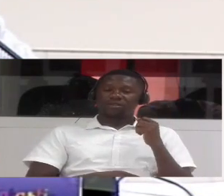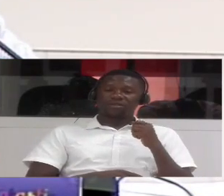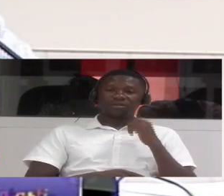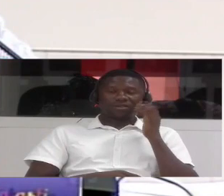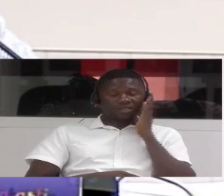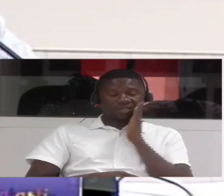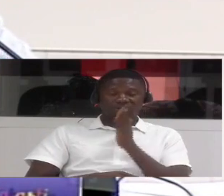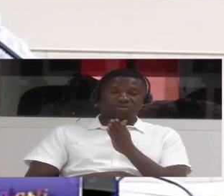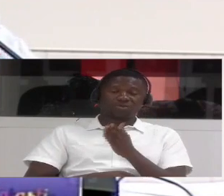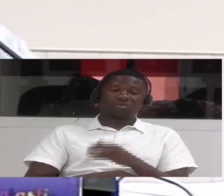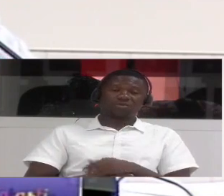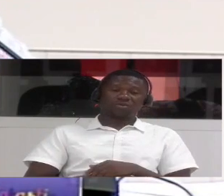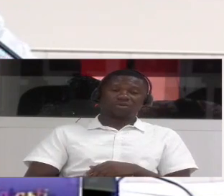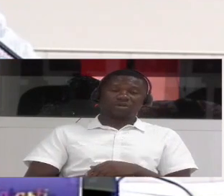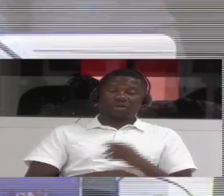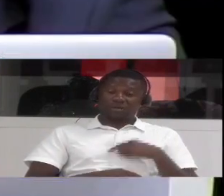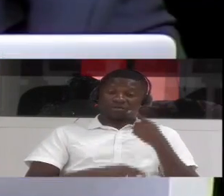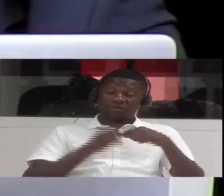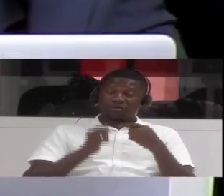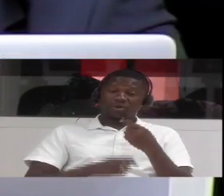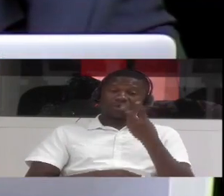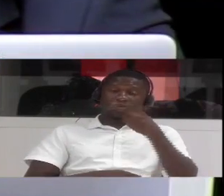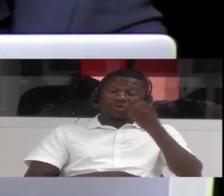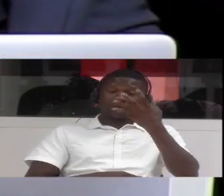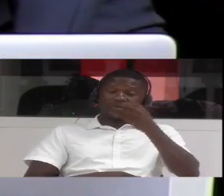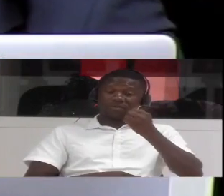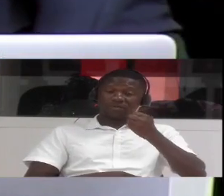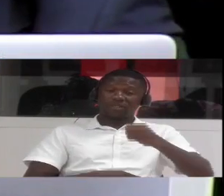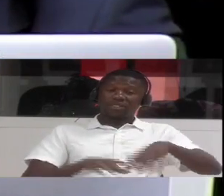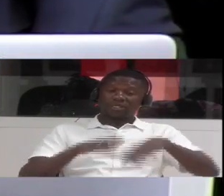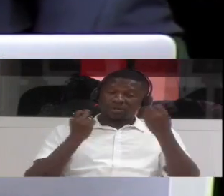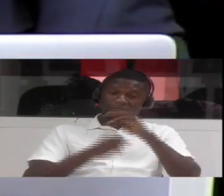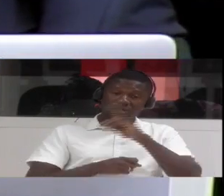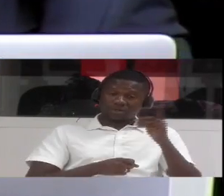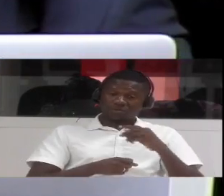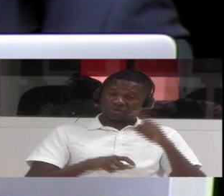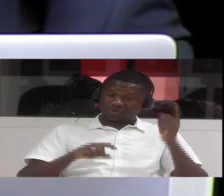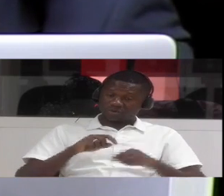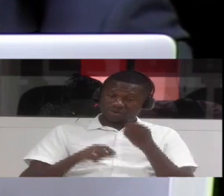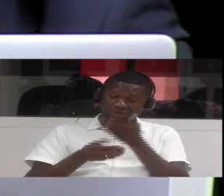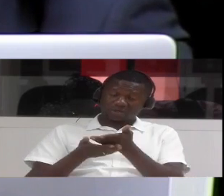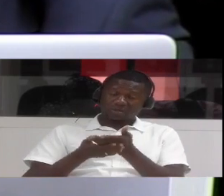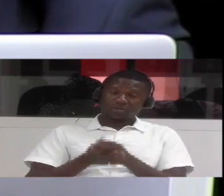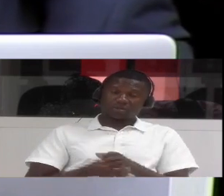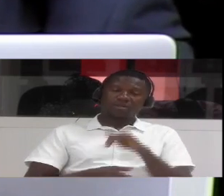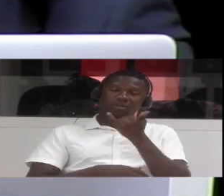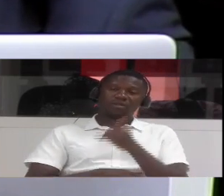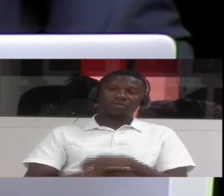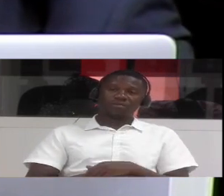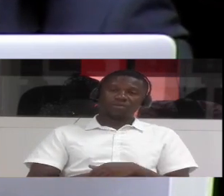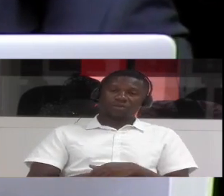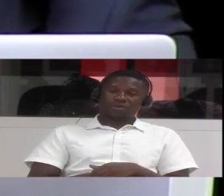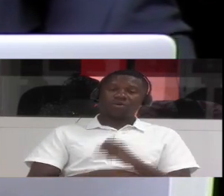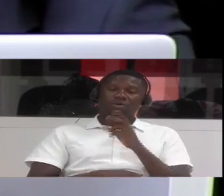of $250,000 he was imposed. Yes. But we would come back to this later, the laws, the